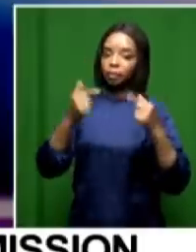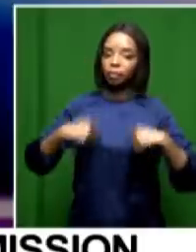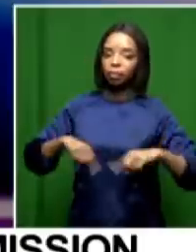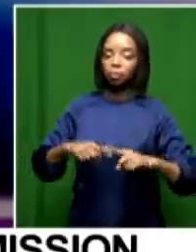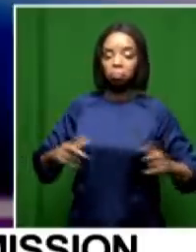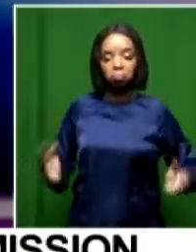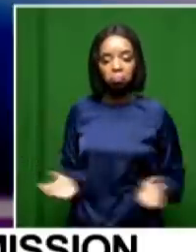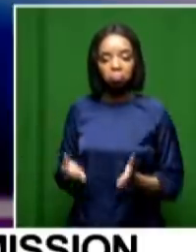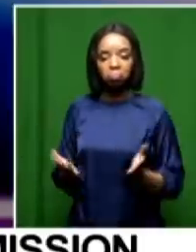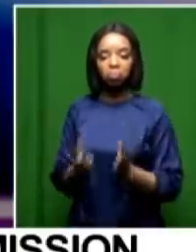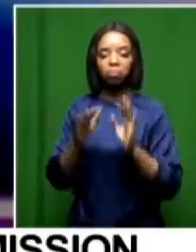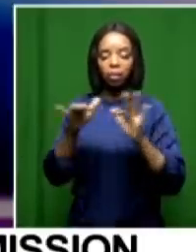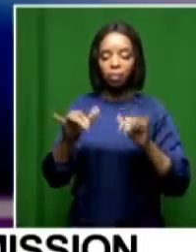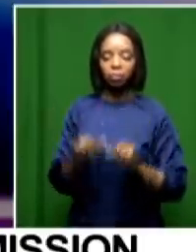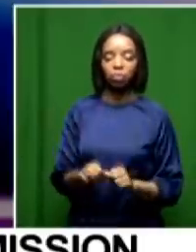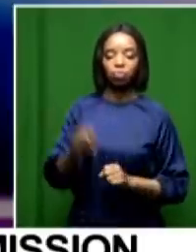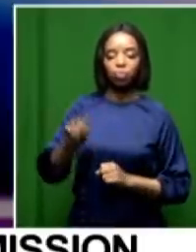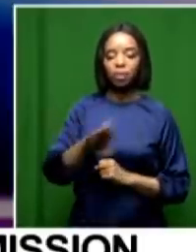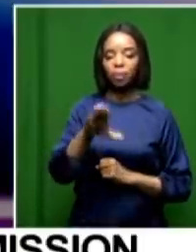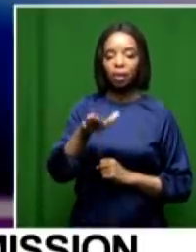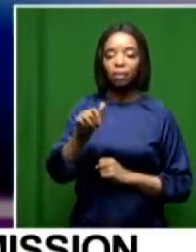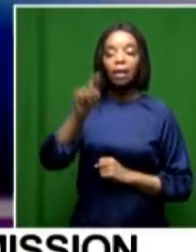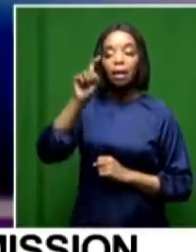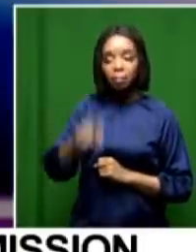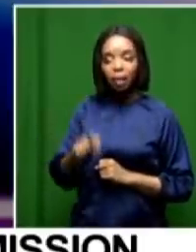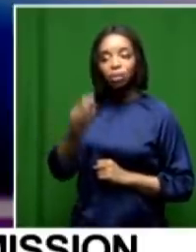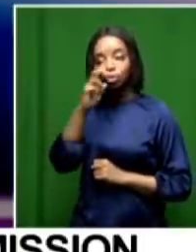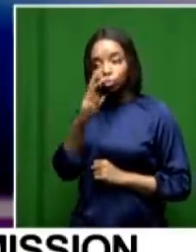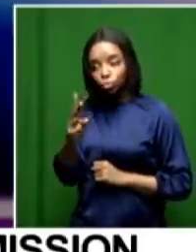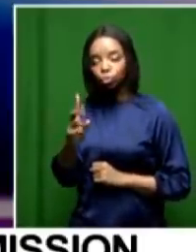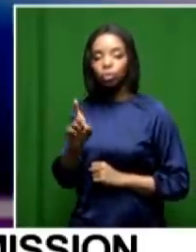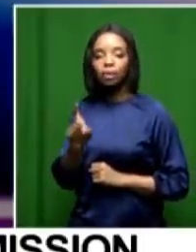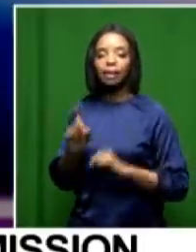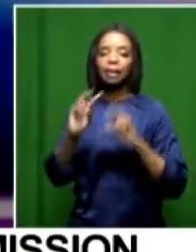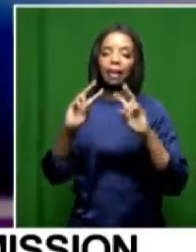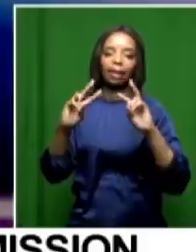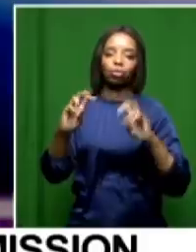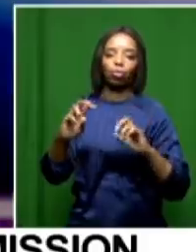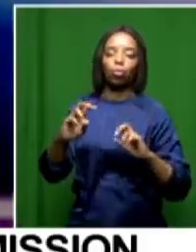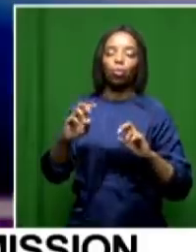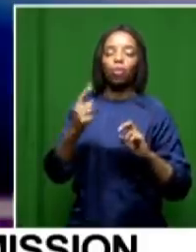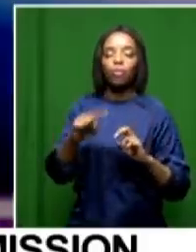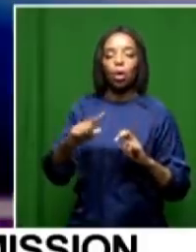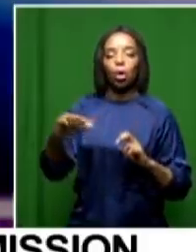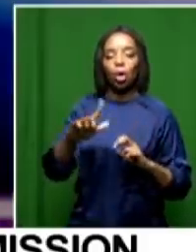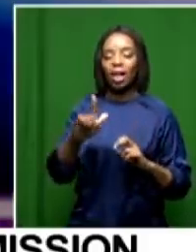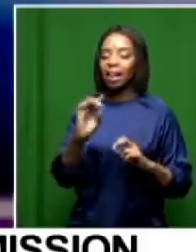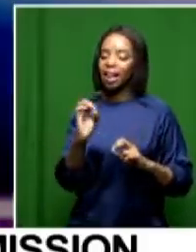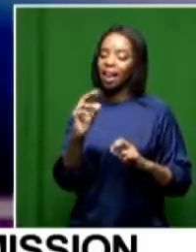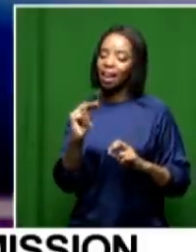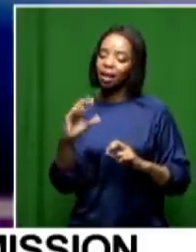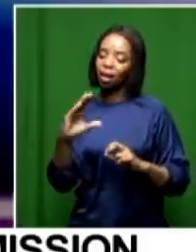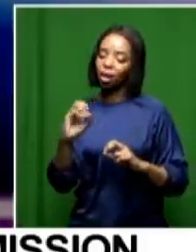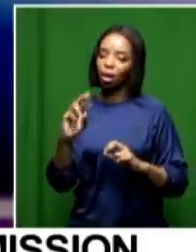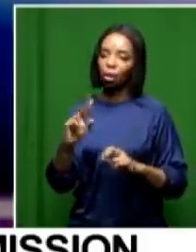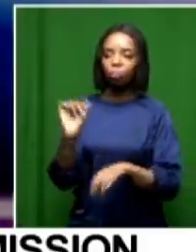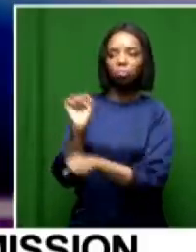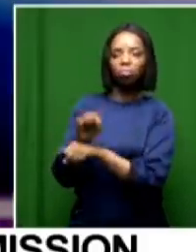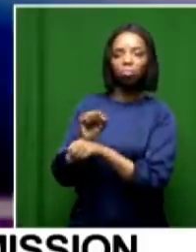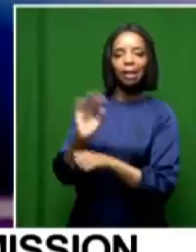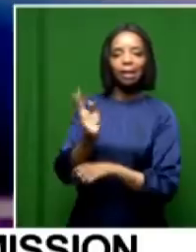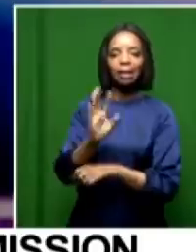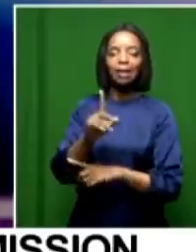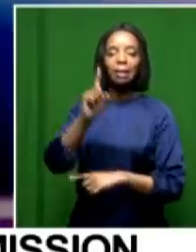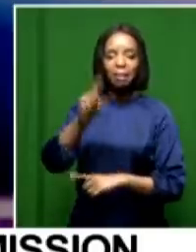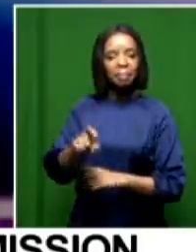actually have a deeper look into the Glencore issue. It mustn't be a discussion that is brushed under the carpet. We must demand that key state institutions and departments that